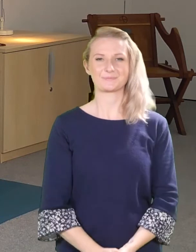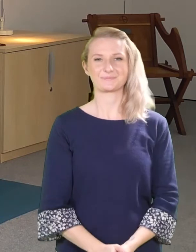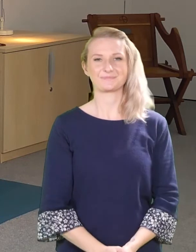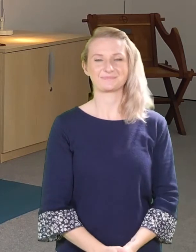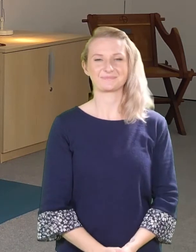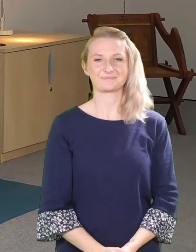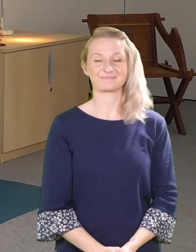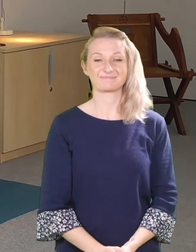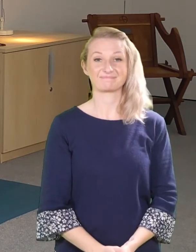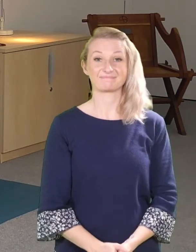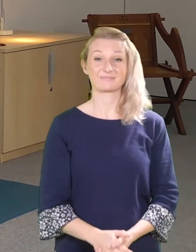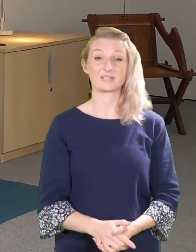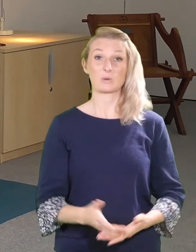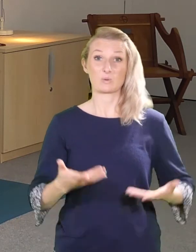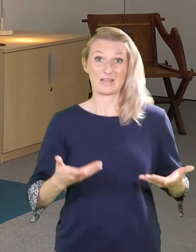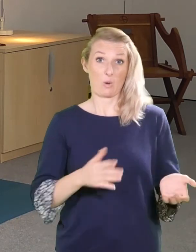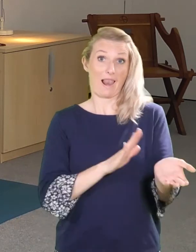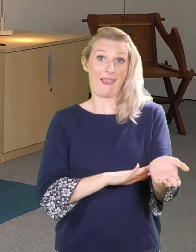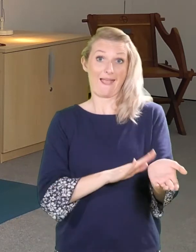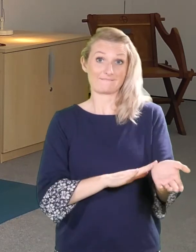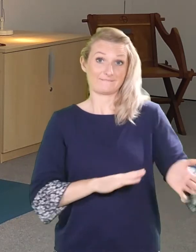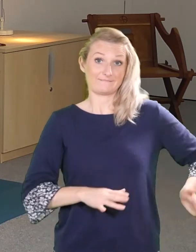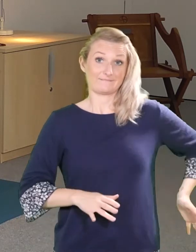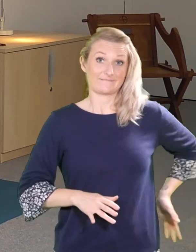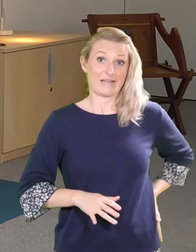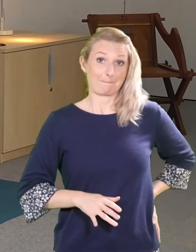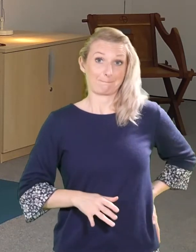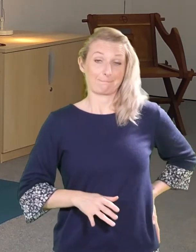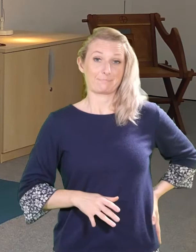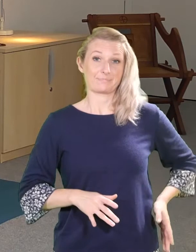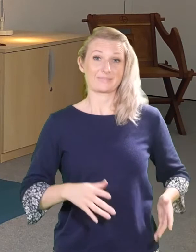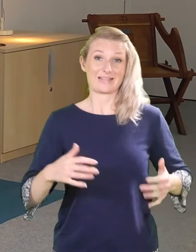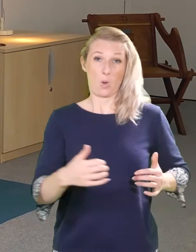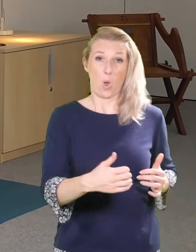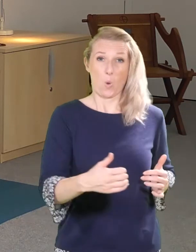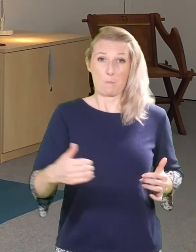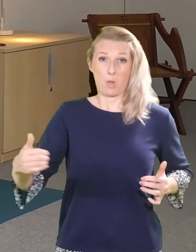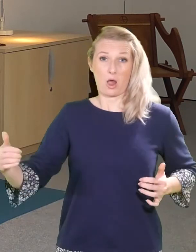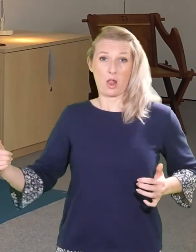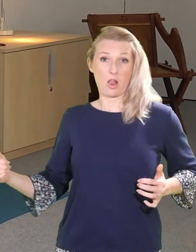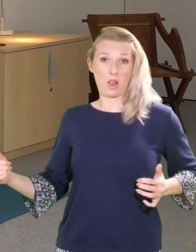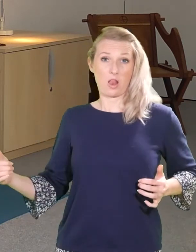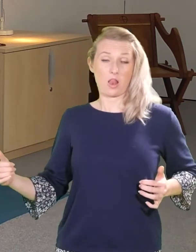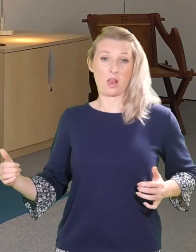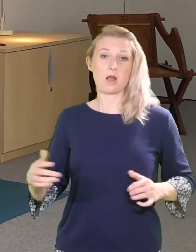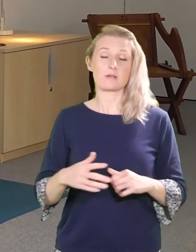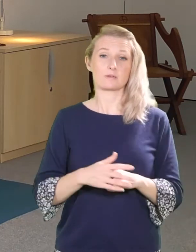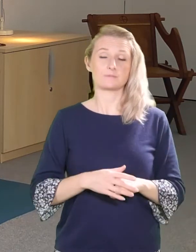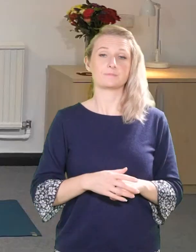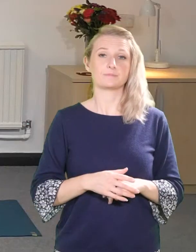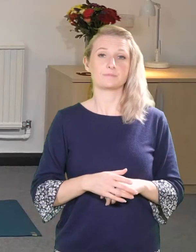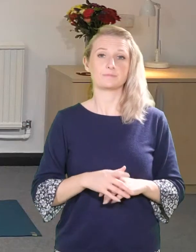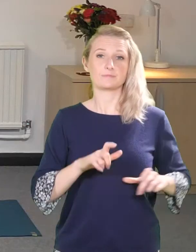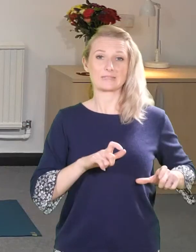So from here, I'm going to bring my left hand to my left hip and I'm going to open my right hip. Keeping